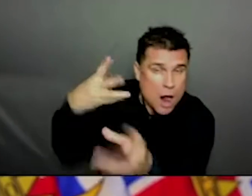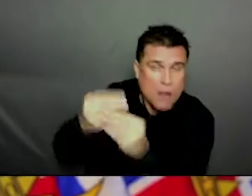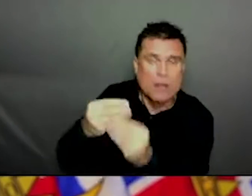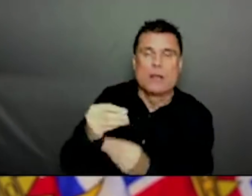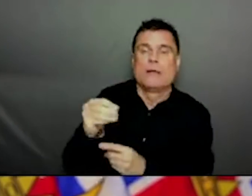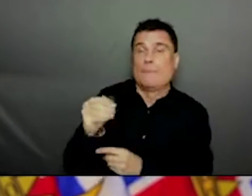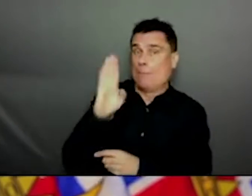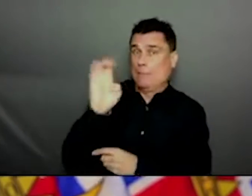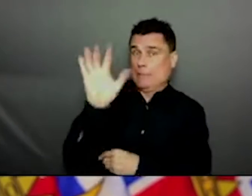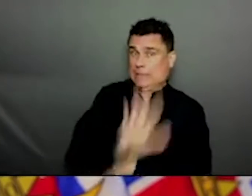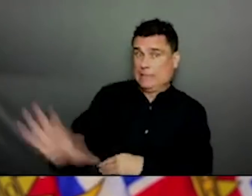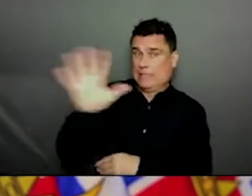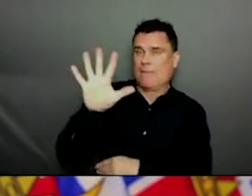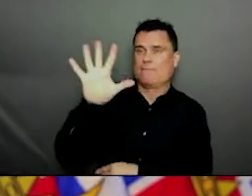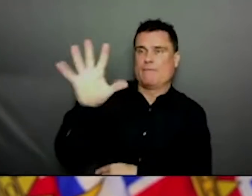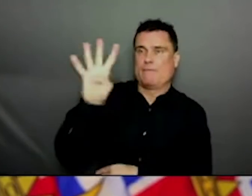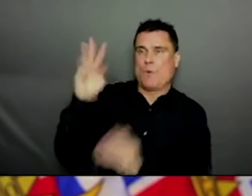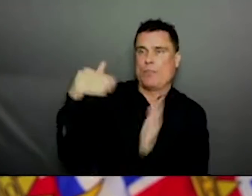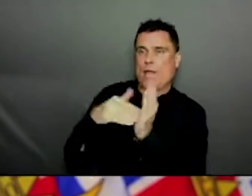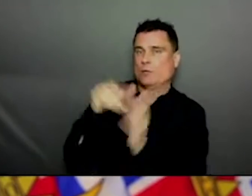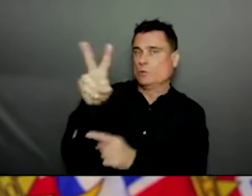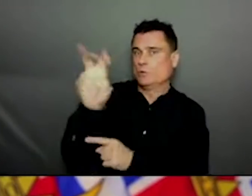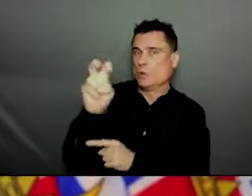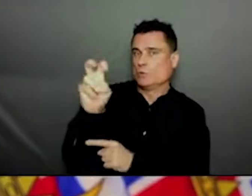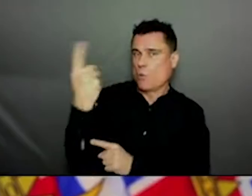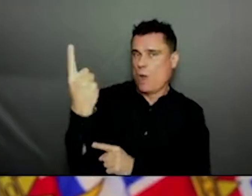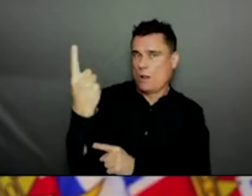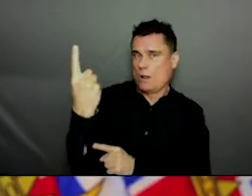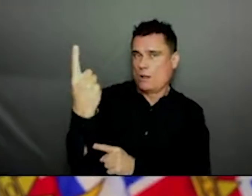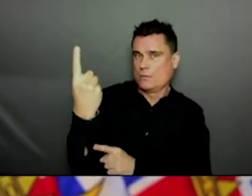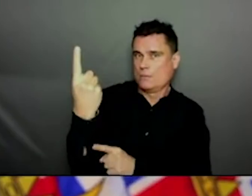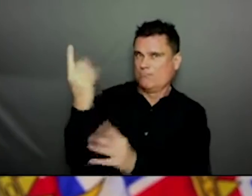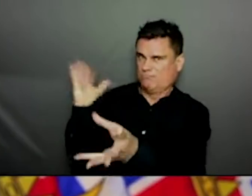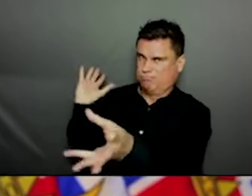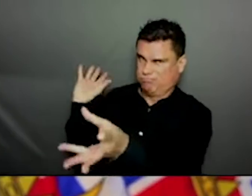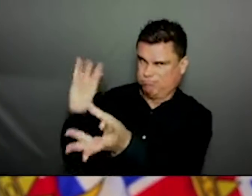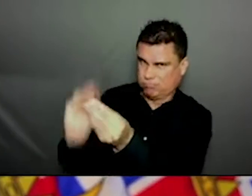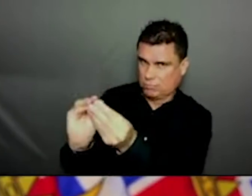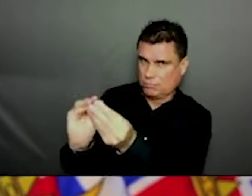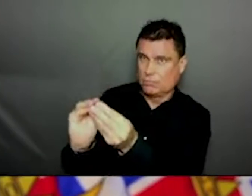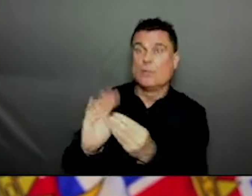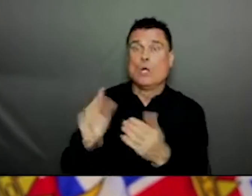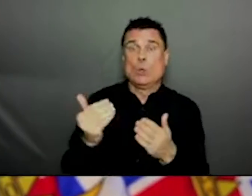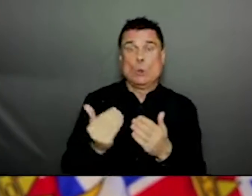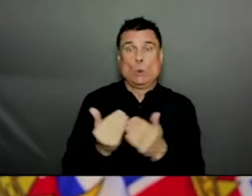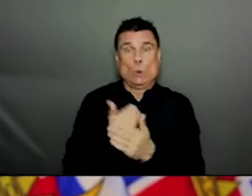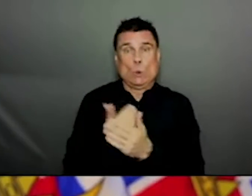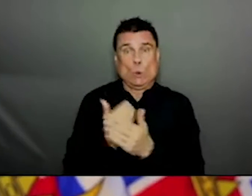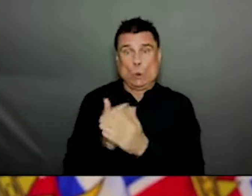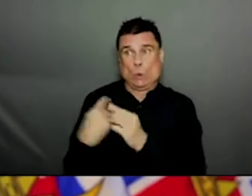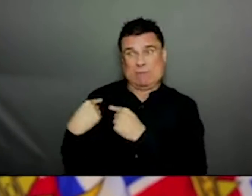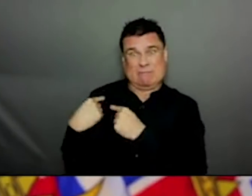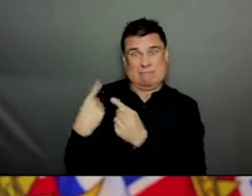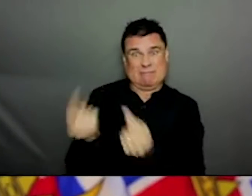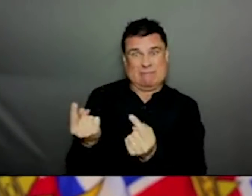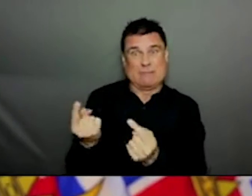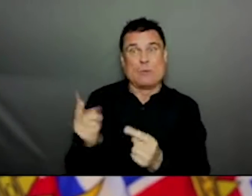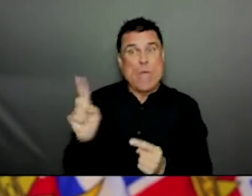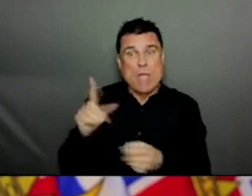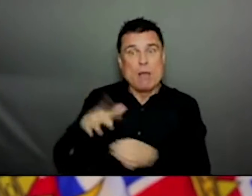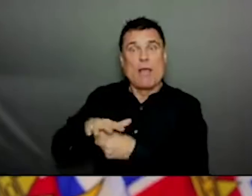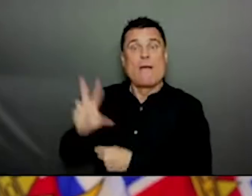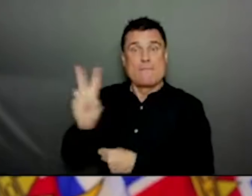54,201 people in British Columbia. Of the new cases, 389 were people who live in Vancouver Coastal Health,